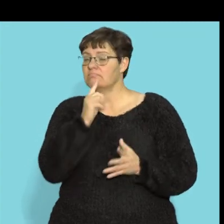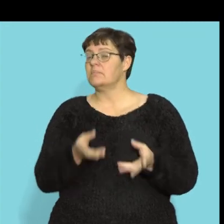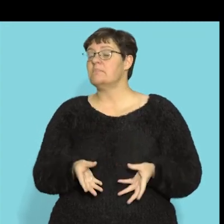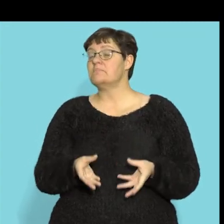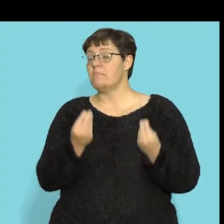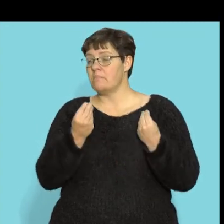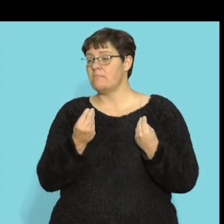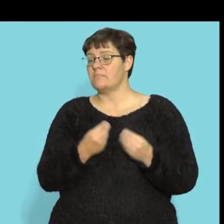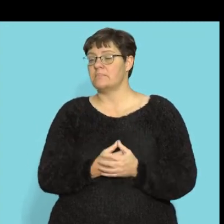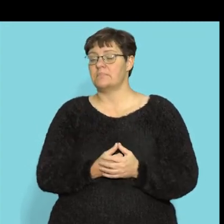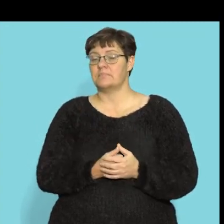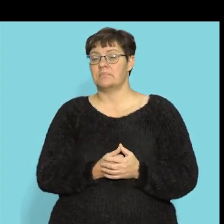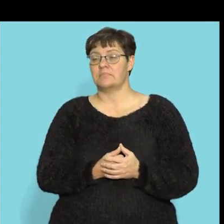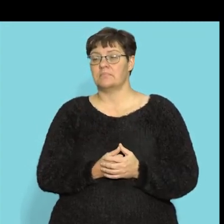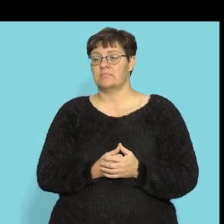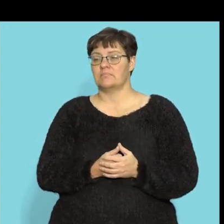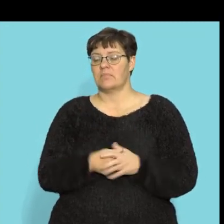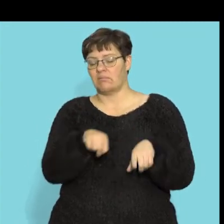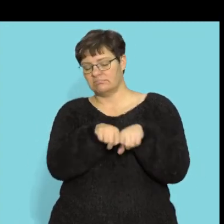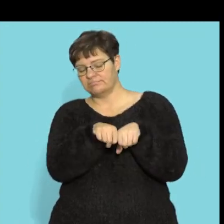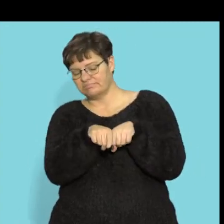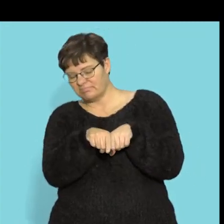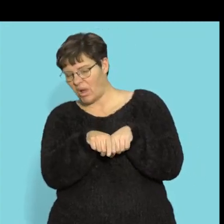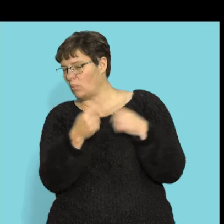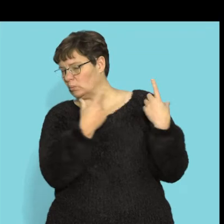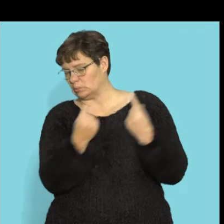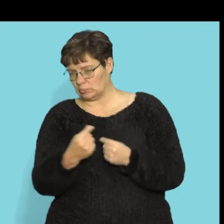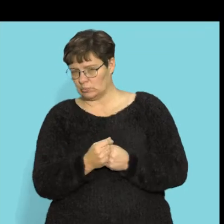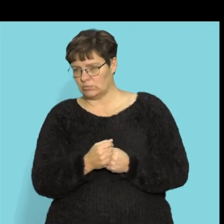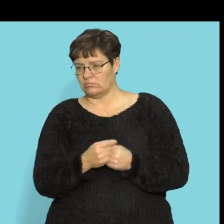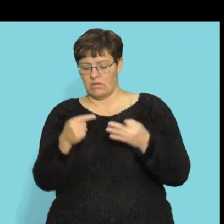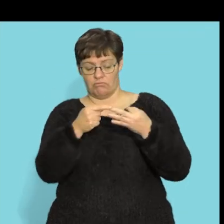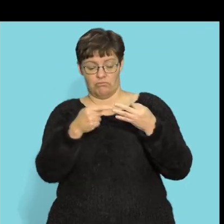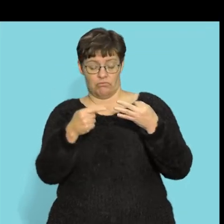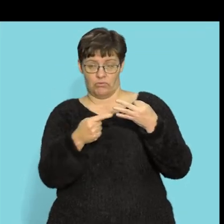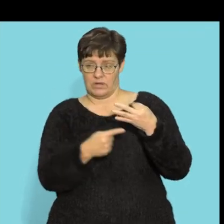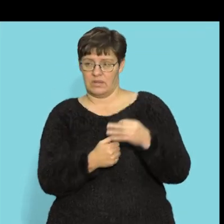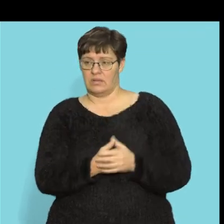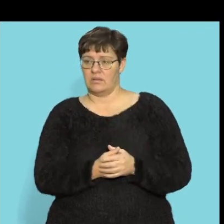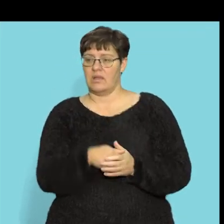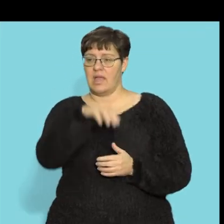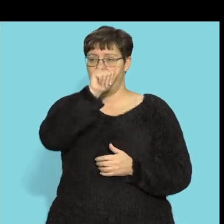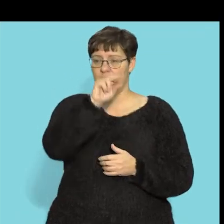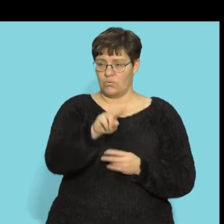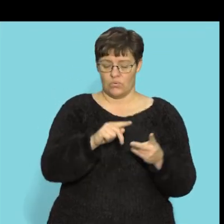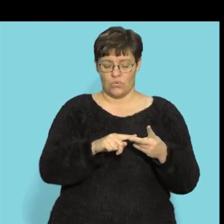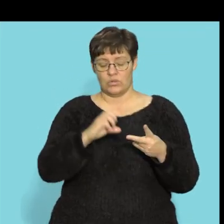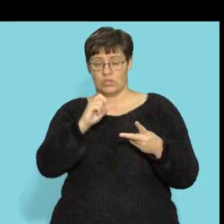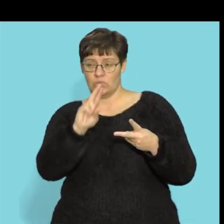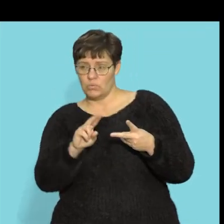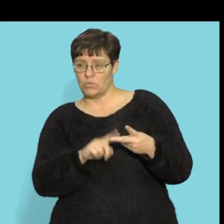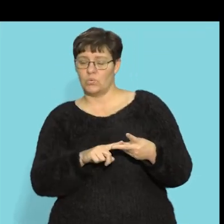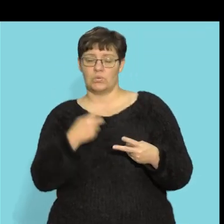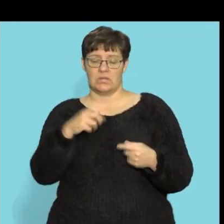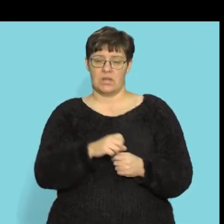was obtained from, an experiment of some sort. There are 3 metals. We've got gold,